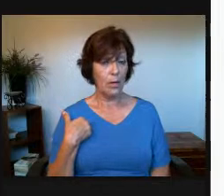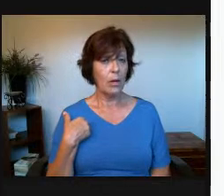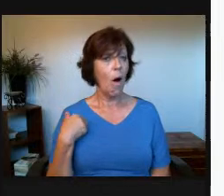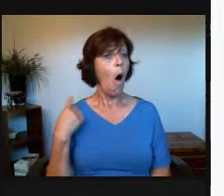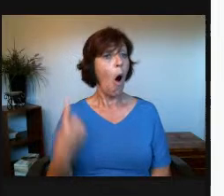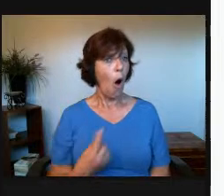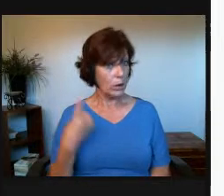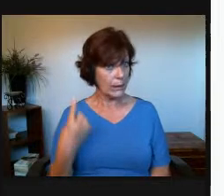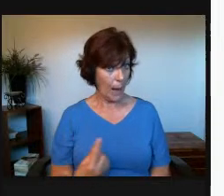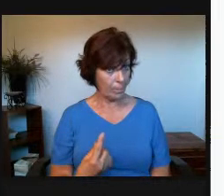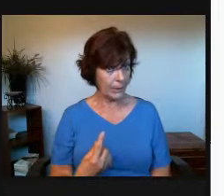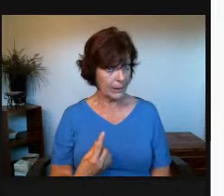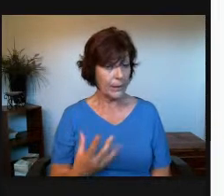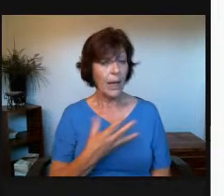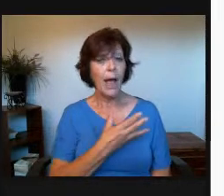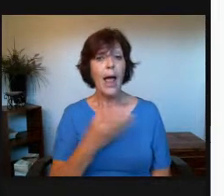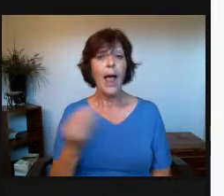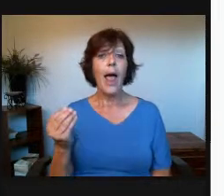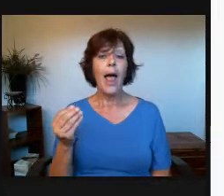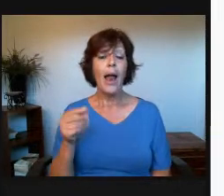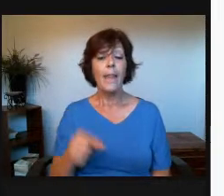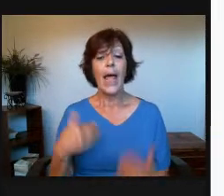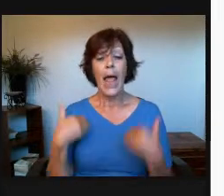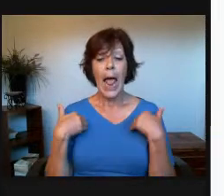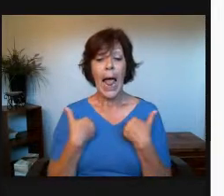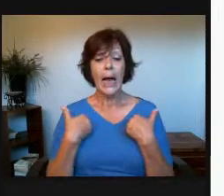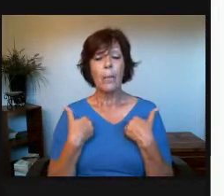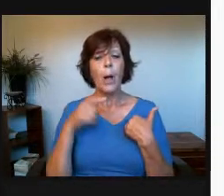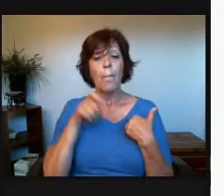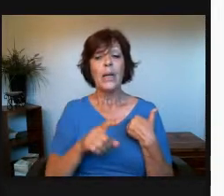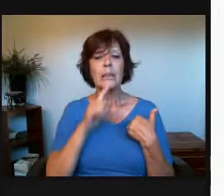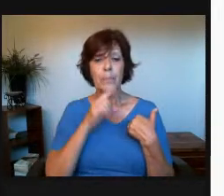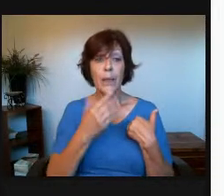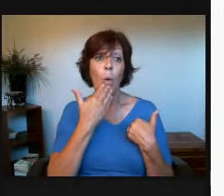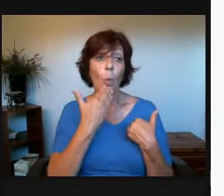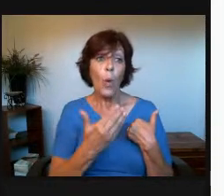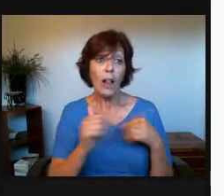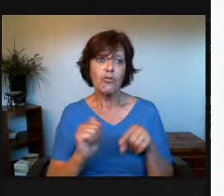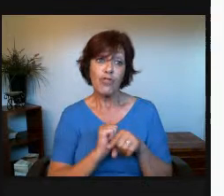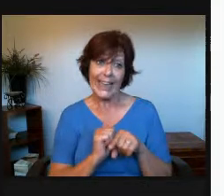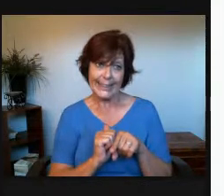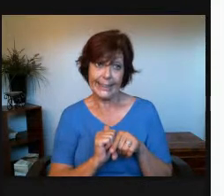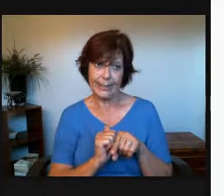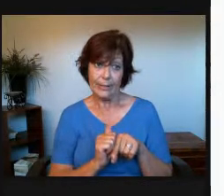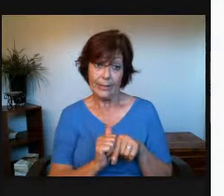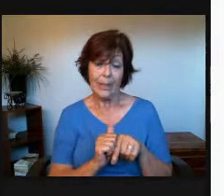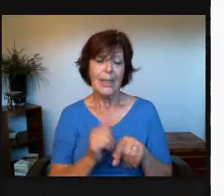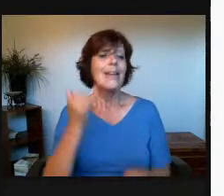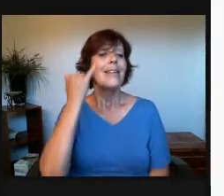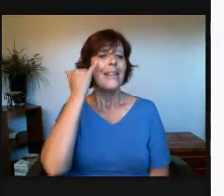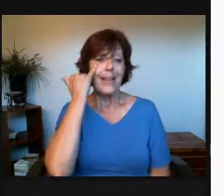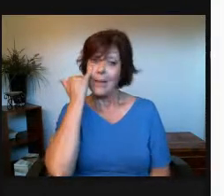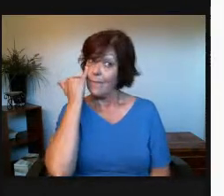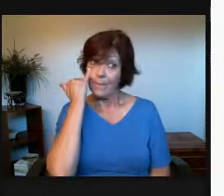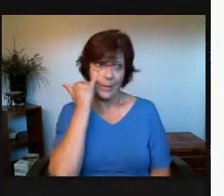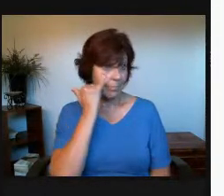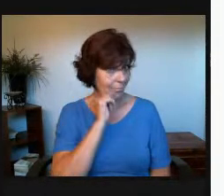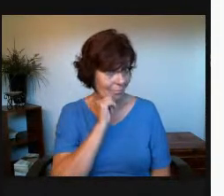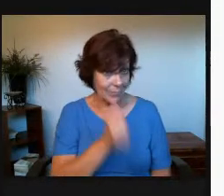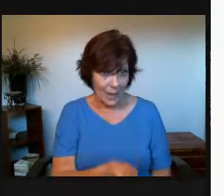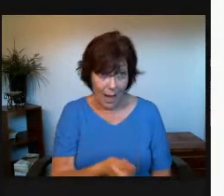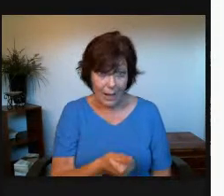all times, and the animal must be well trained. And if that is not the